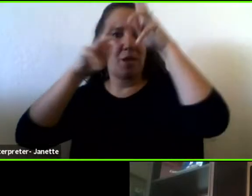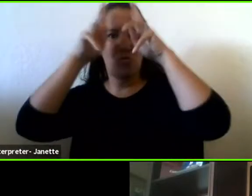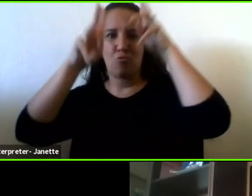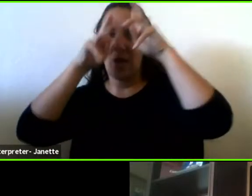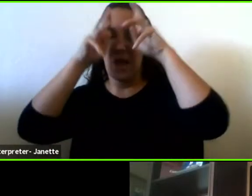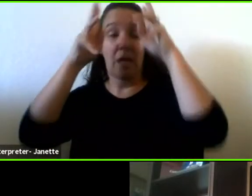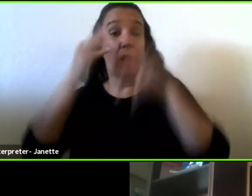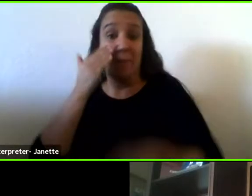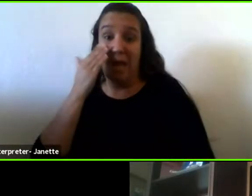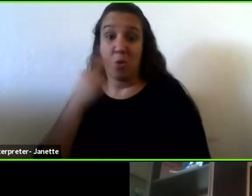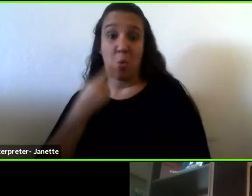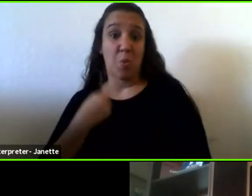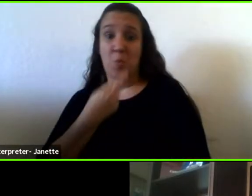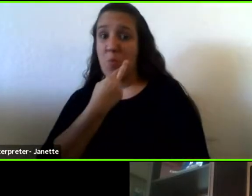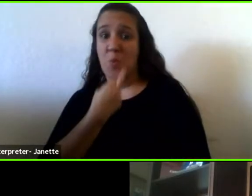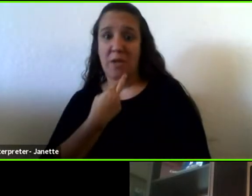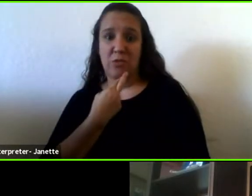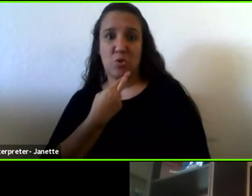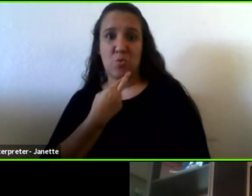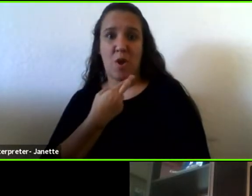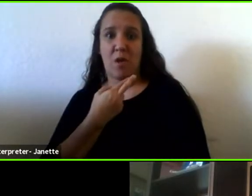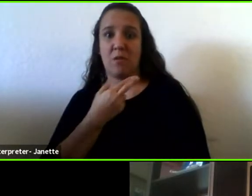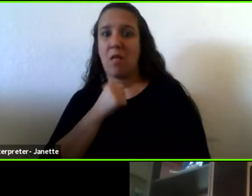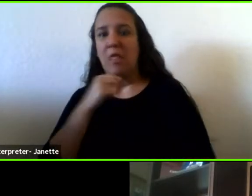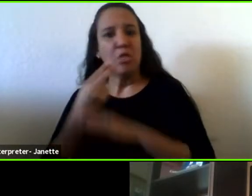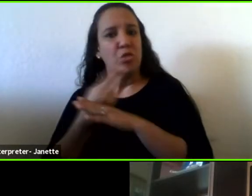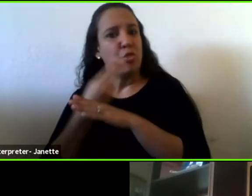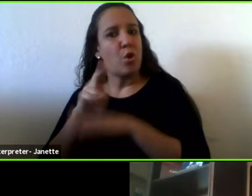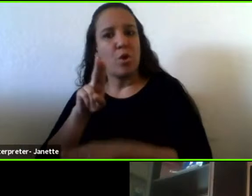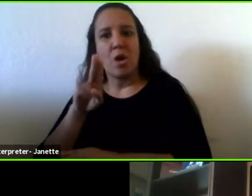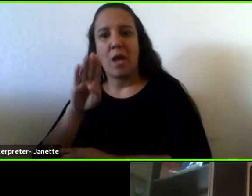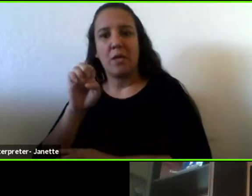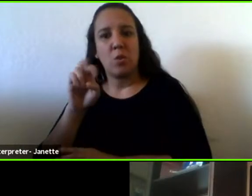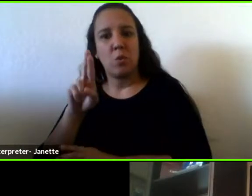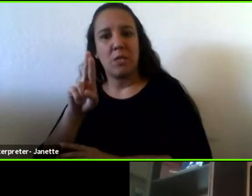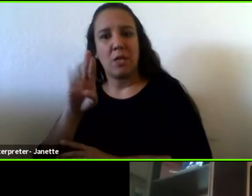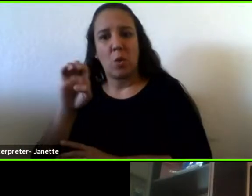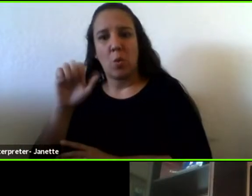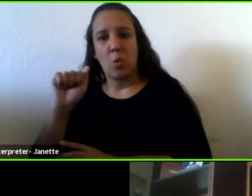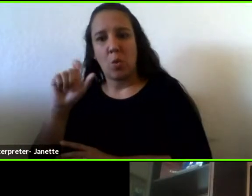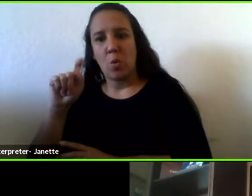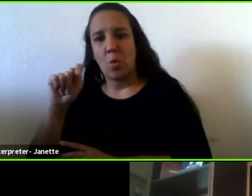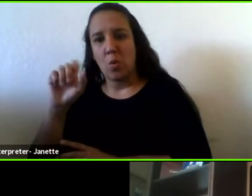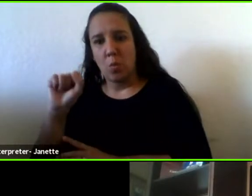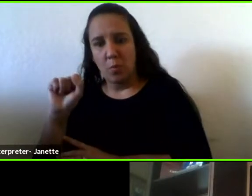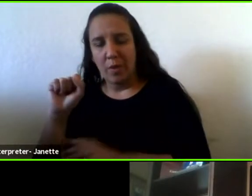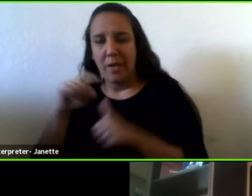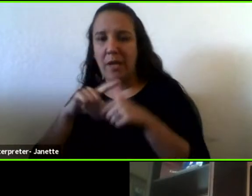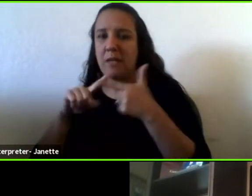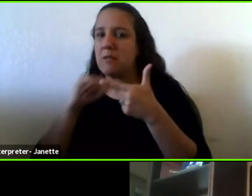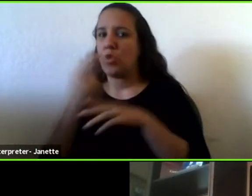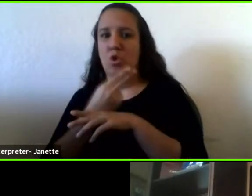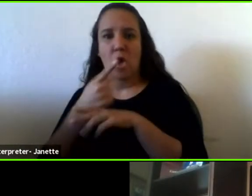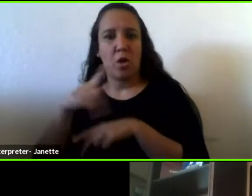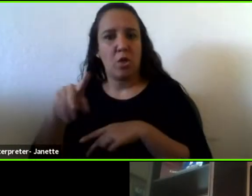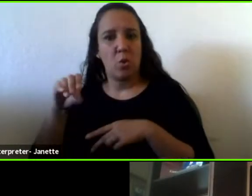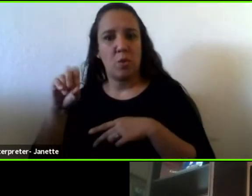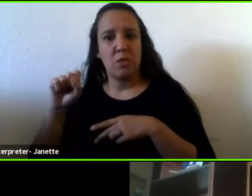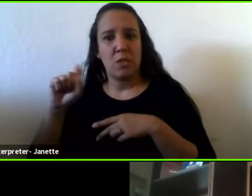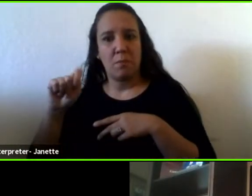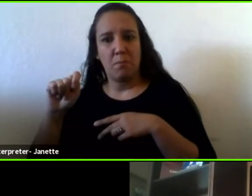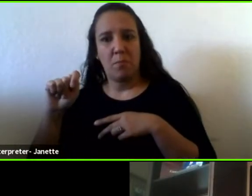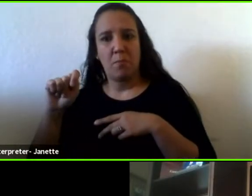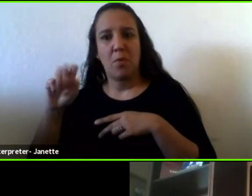was that they're not using Uber Eats, they're not using any of the apps, Postmates and so forth. And what they did was that they actually